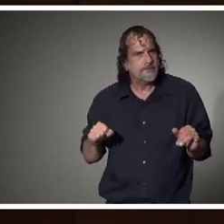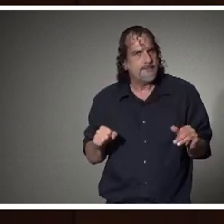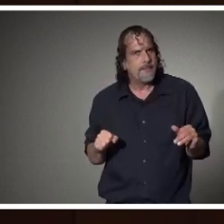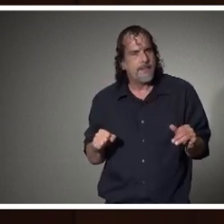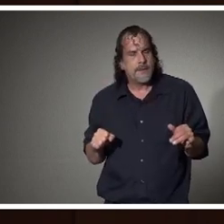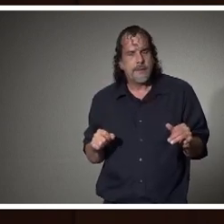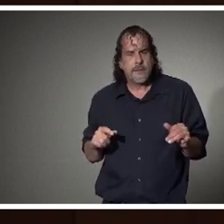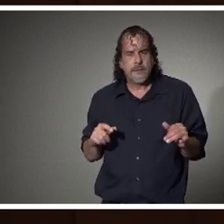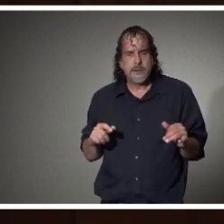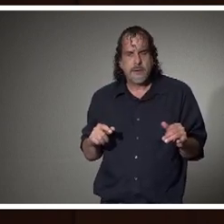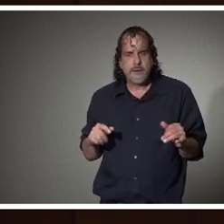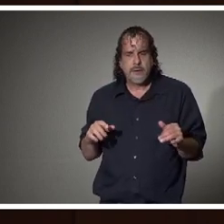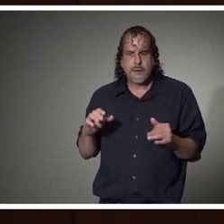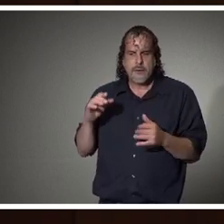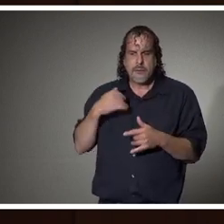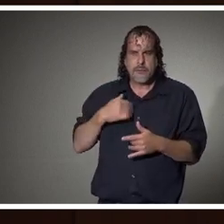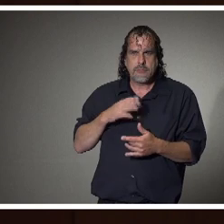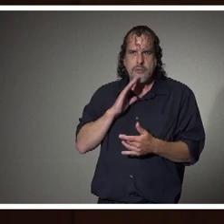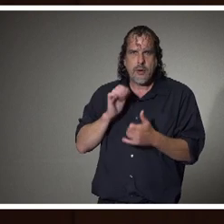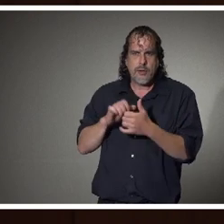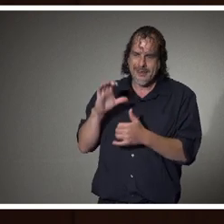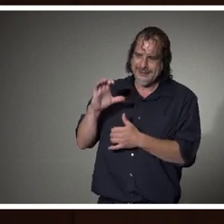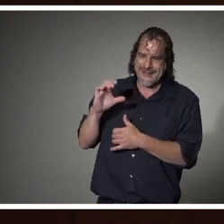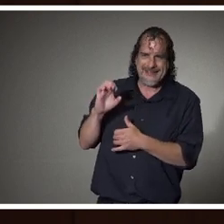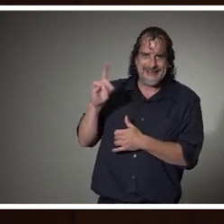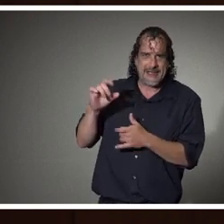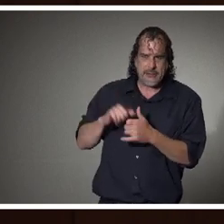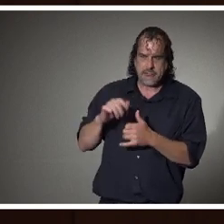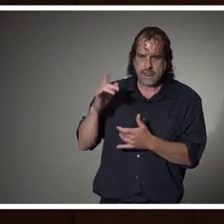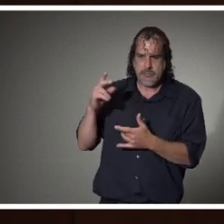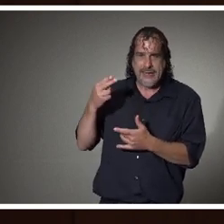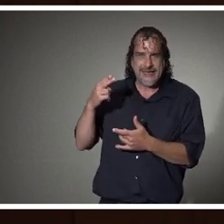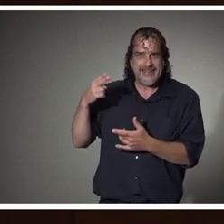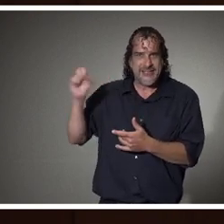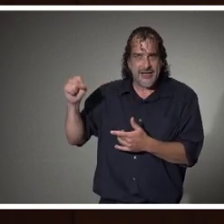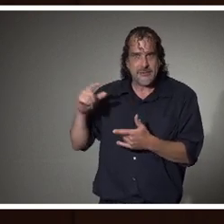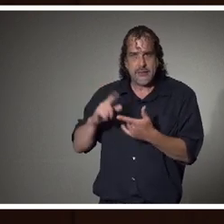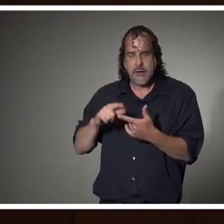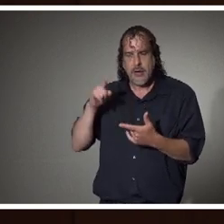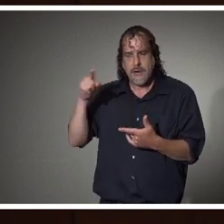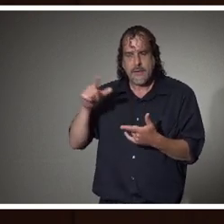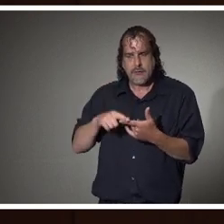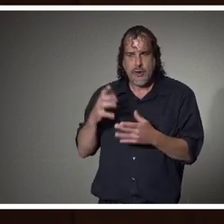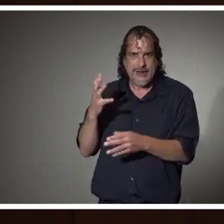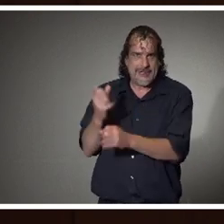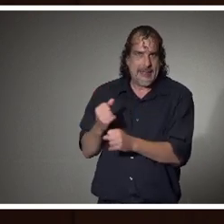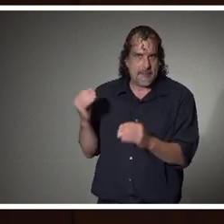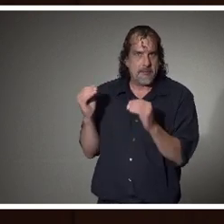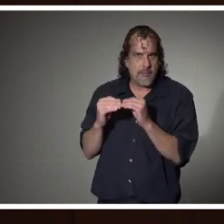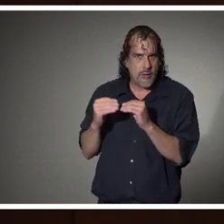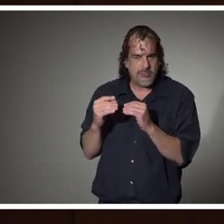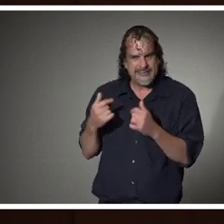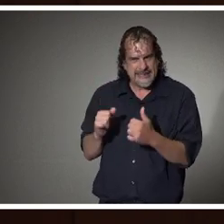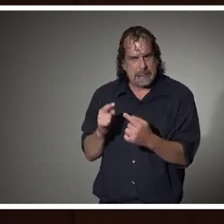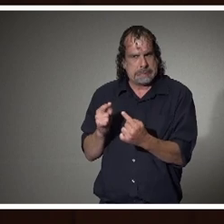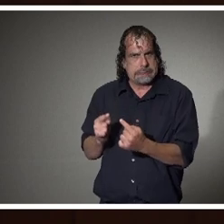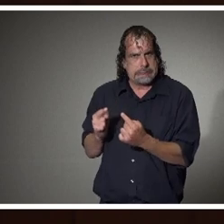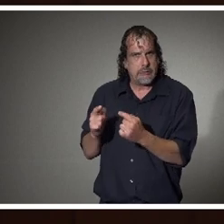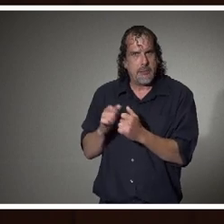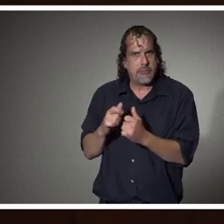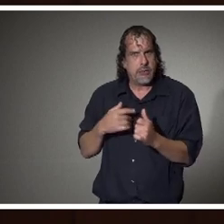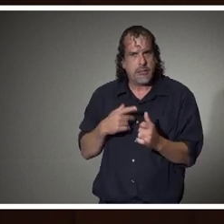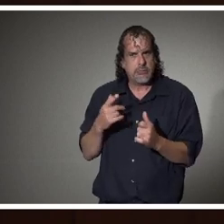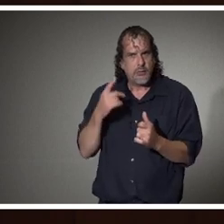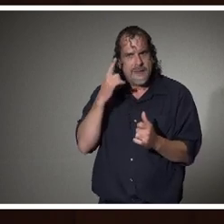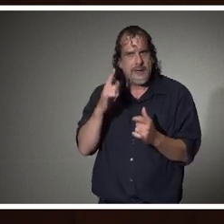We actually had a call with our CDC, federal partners, HHS, trying to figure out how to get more of that. Still a bit of a struggle, but we hopefully see a light at the end of